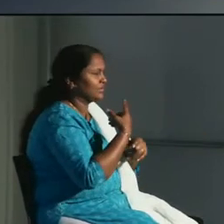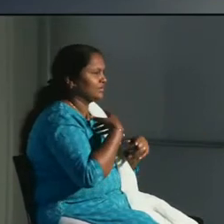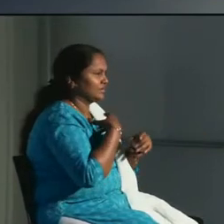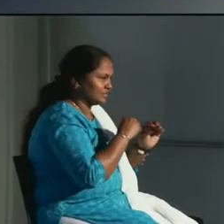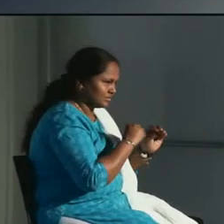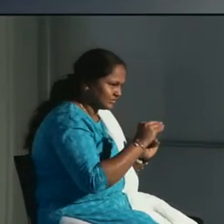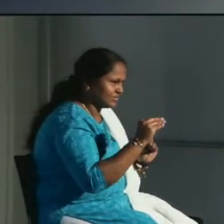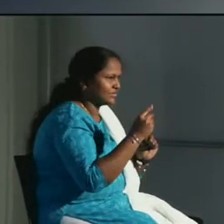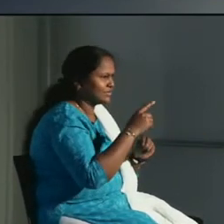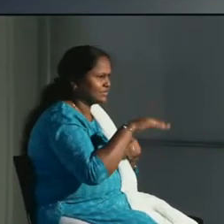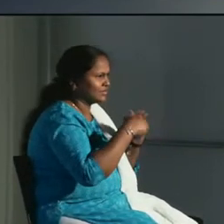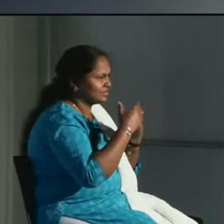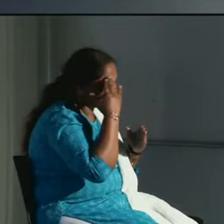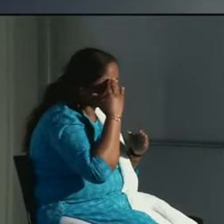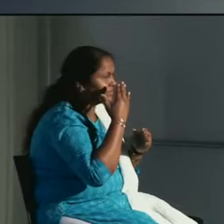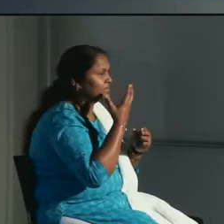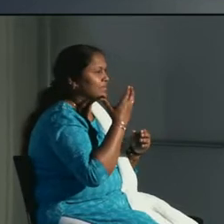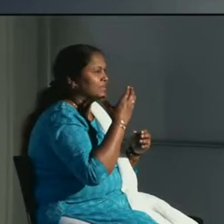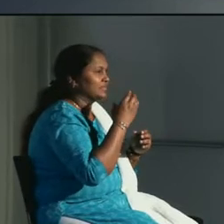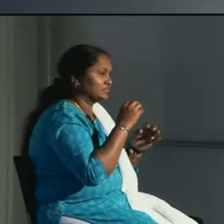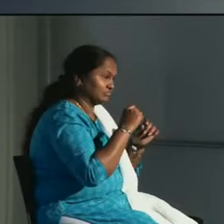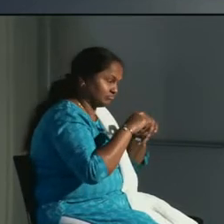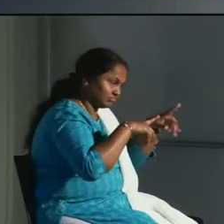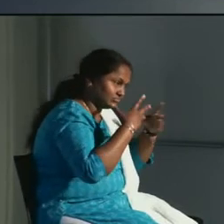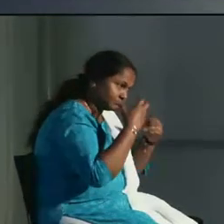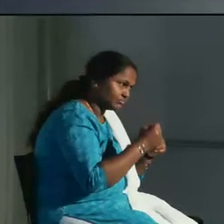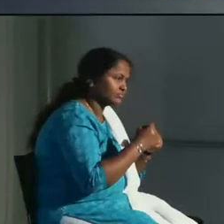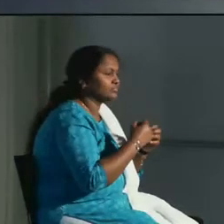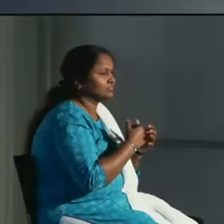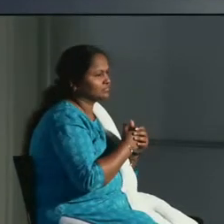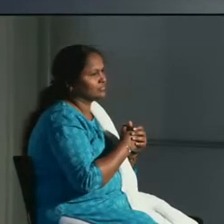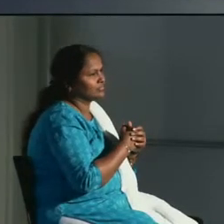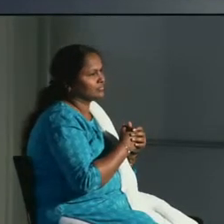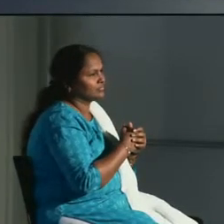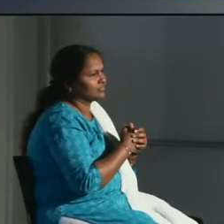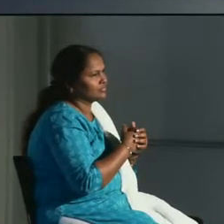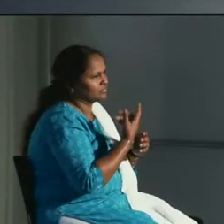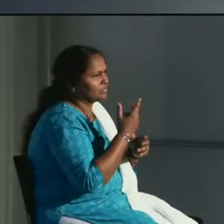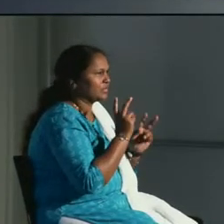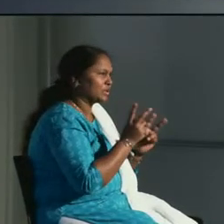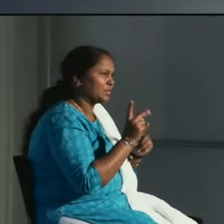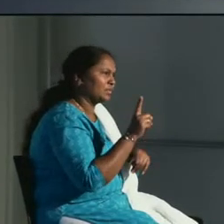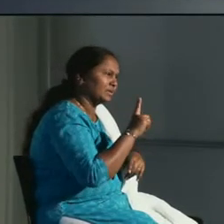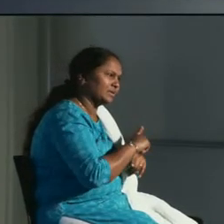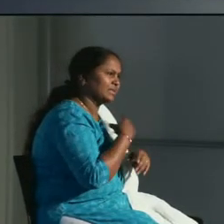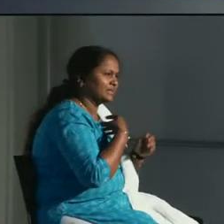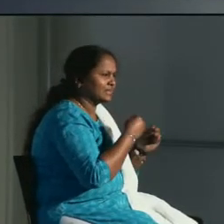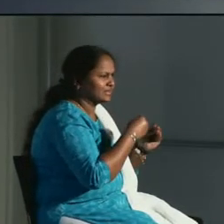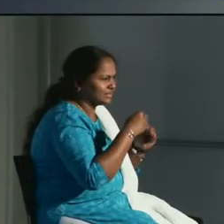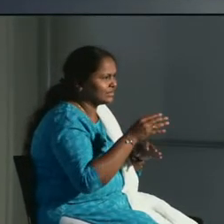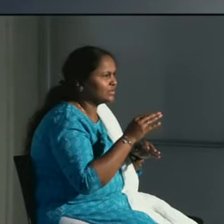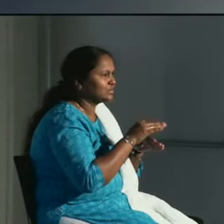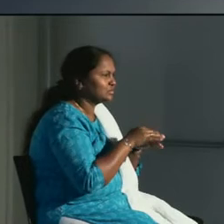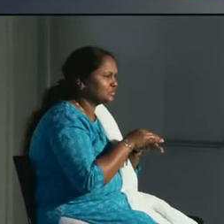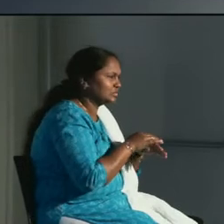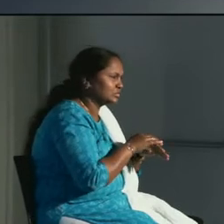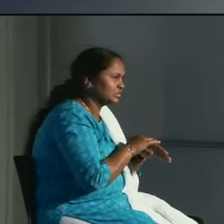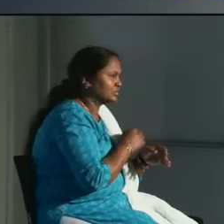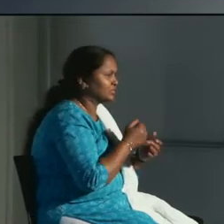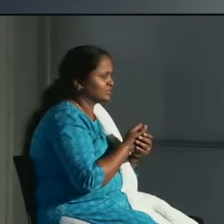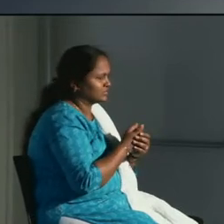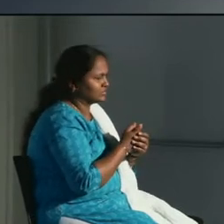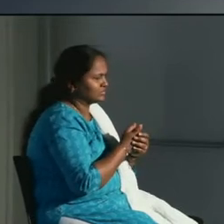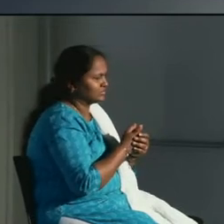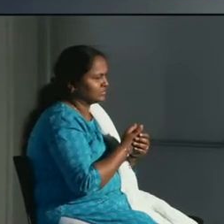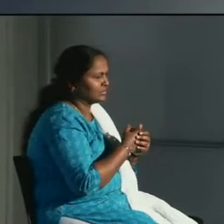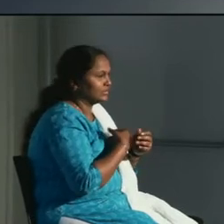to Alapura, you know, it's a great city. And it was just a normal day, and I would leave slowly. I